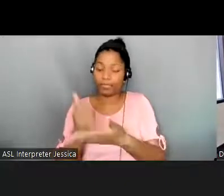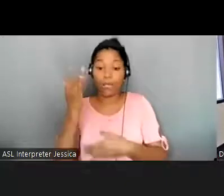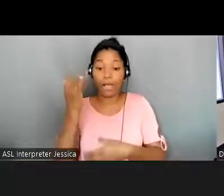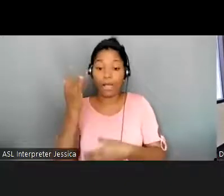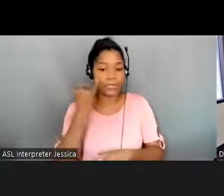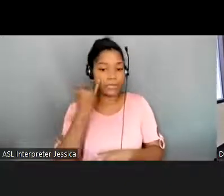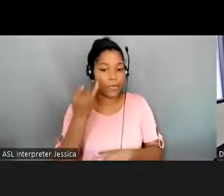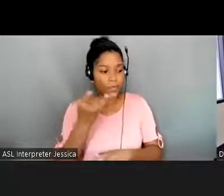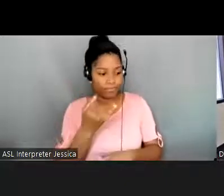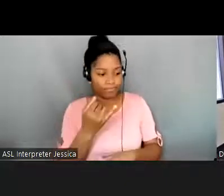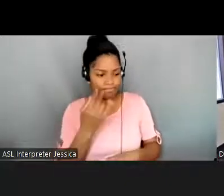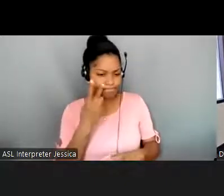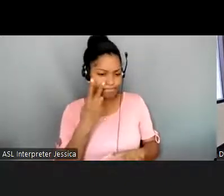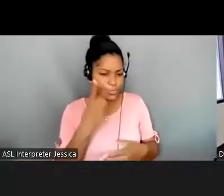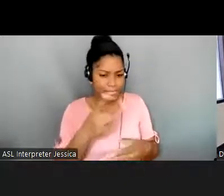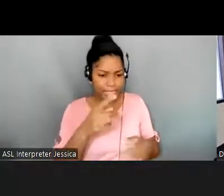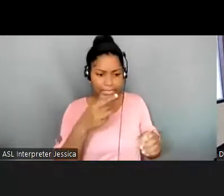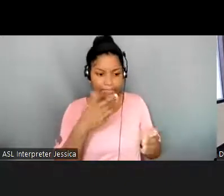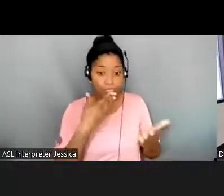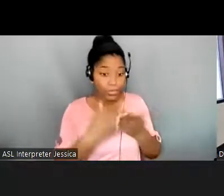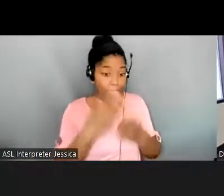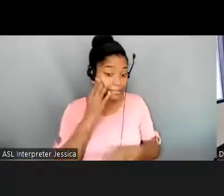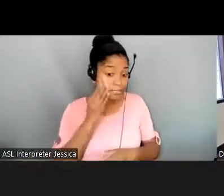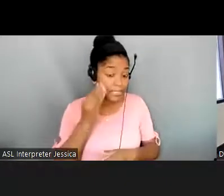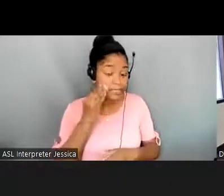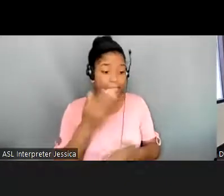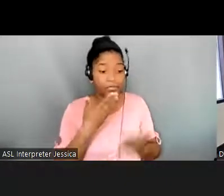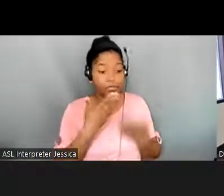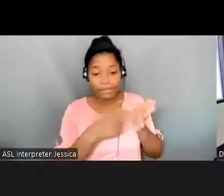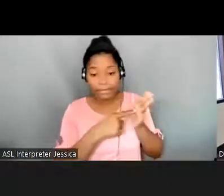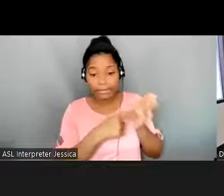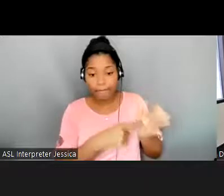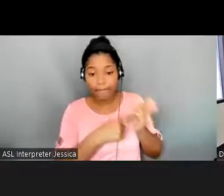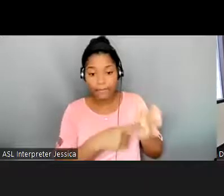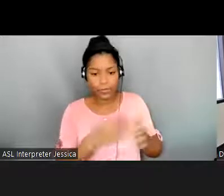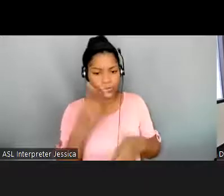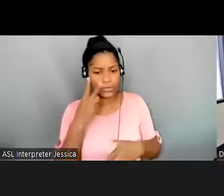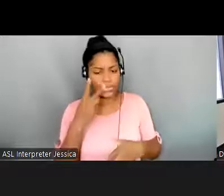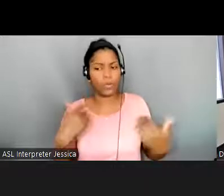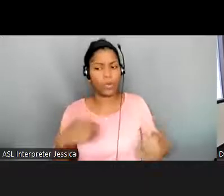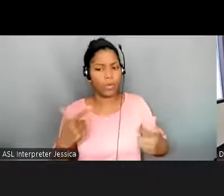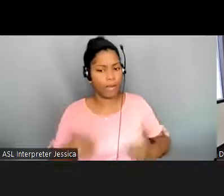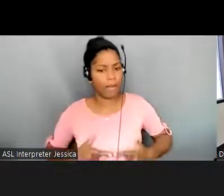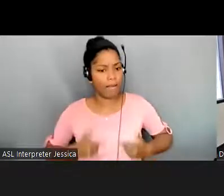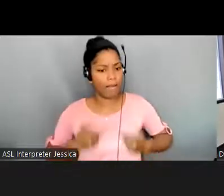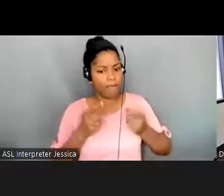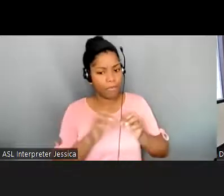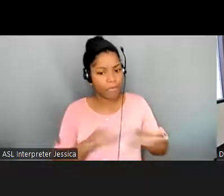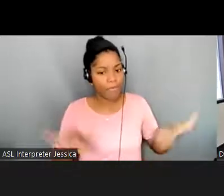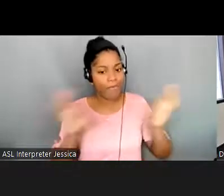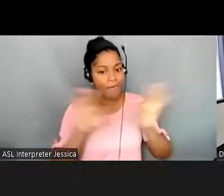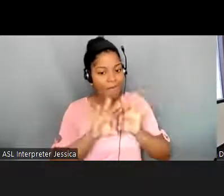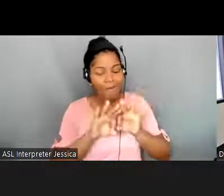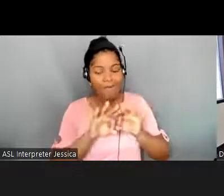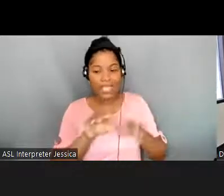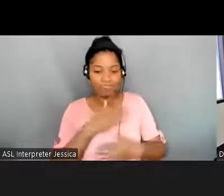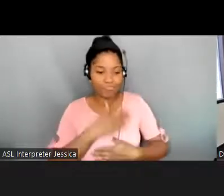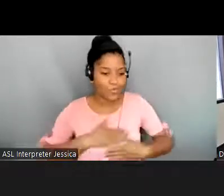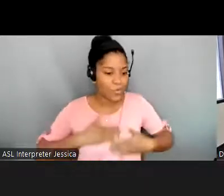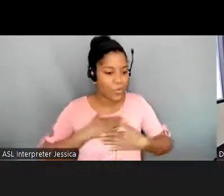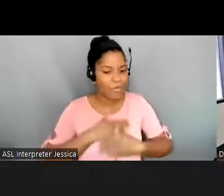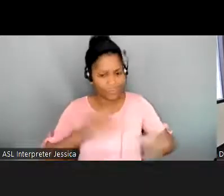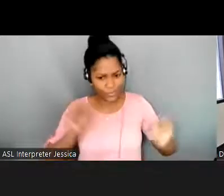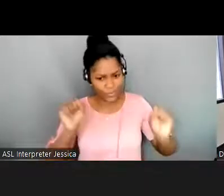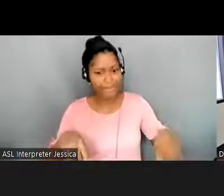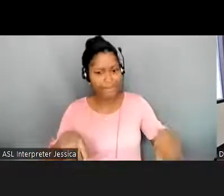when you see these incredible examples, you realize how rich life is and life can be at every stage